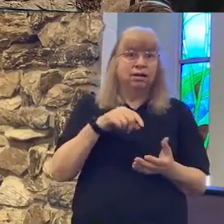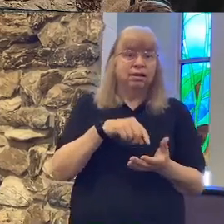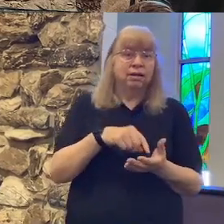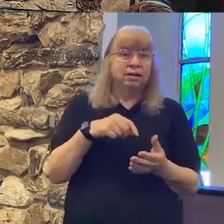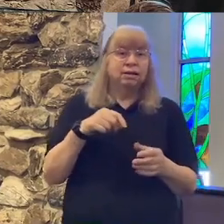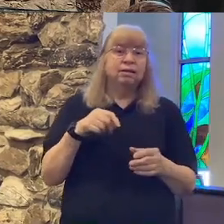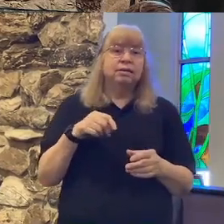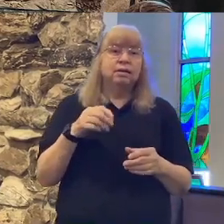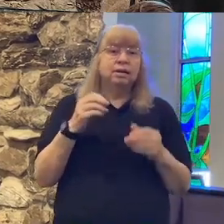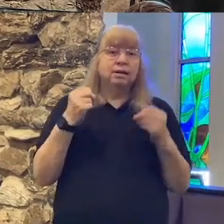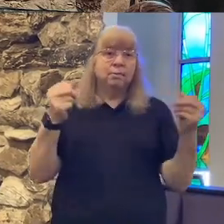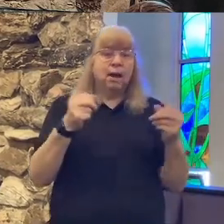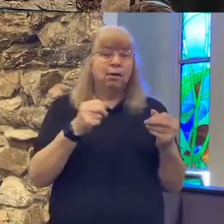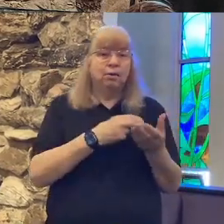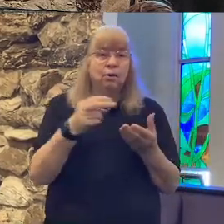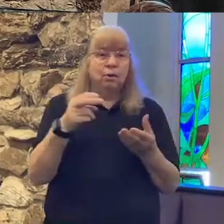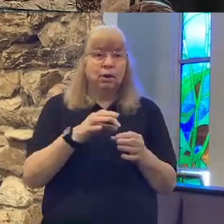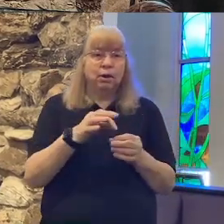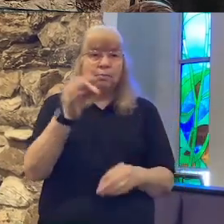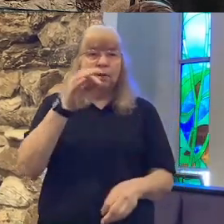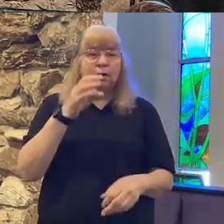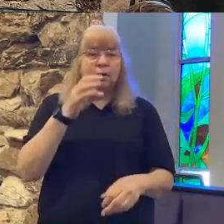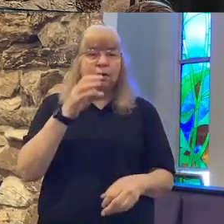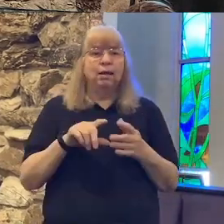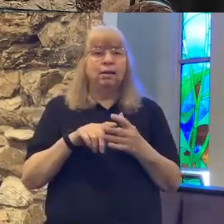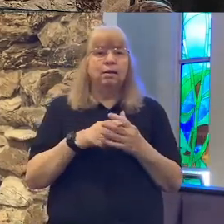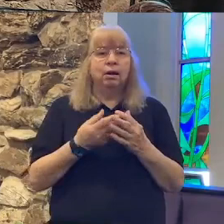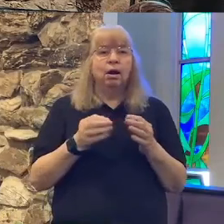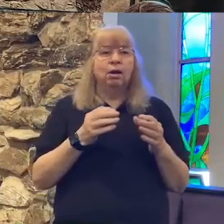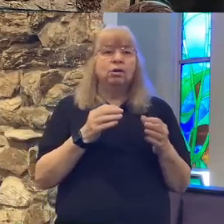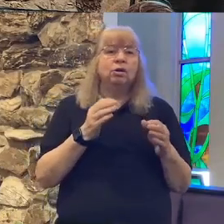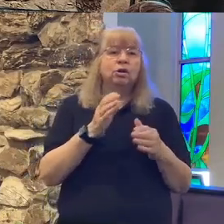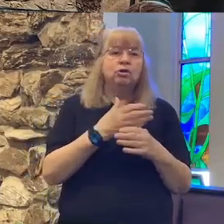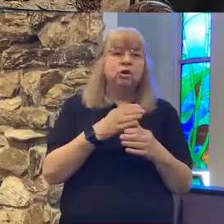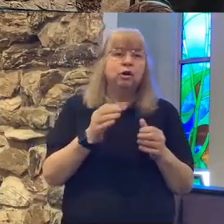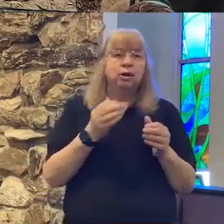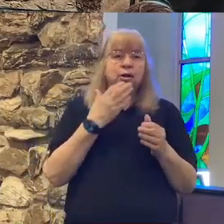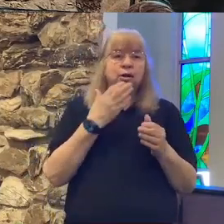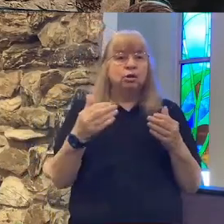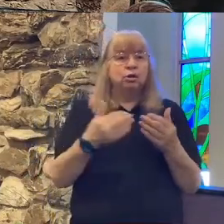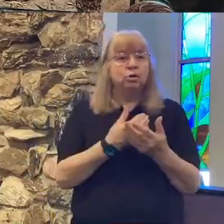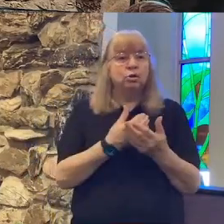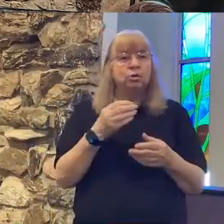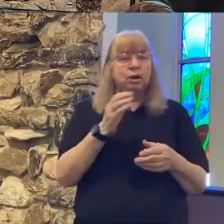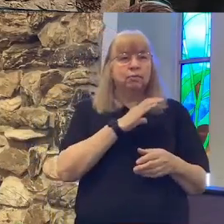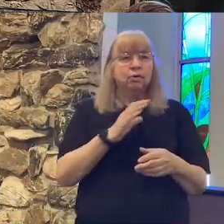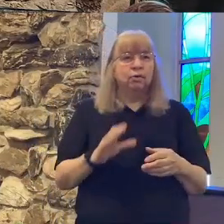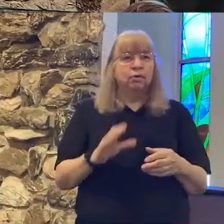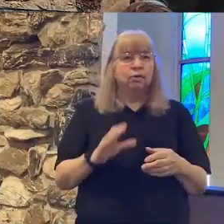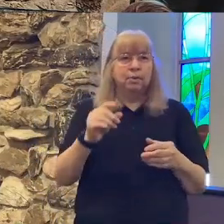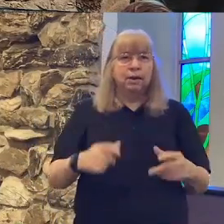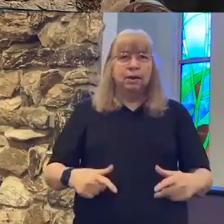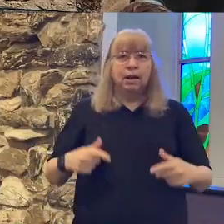Holy Spirit. And starts sharing with them the good news of Christ being alive.